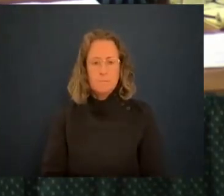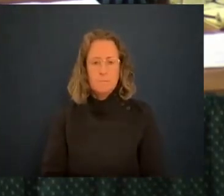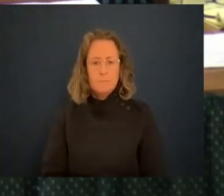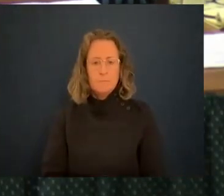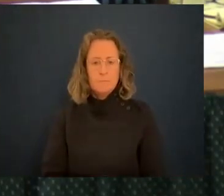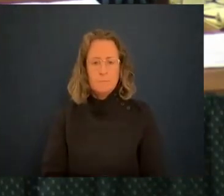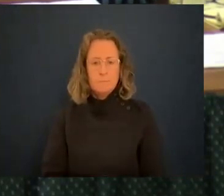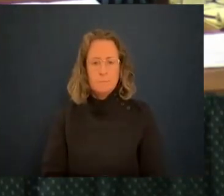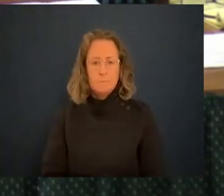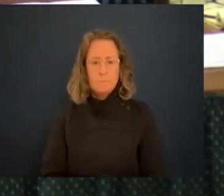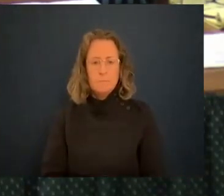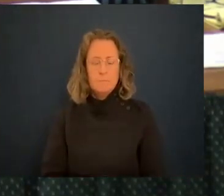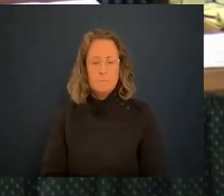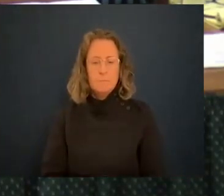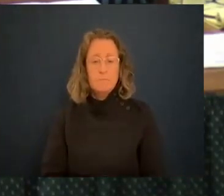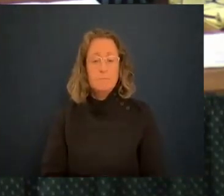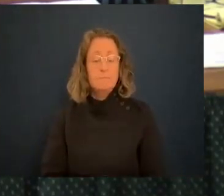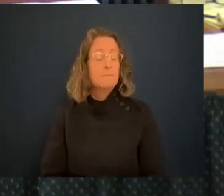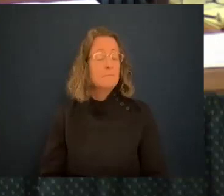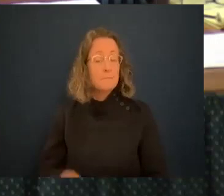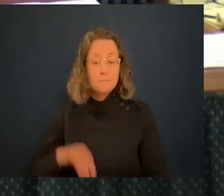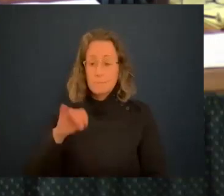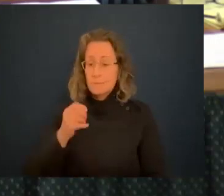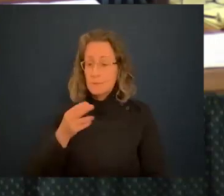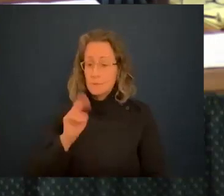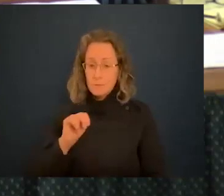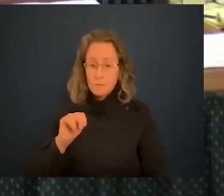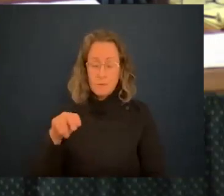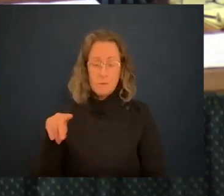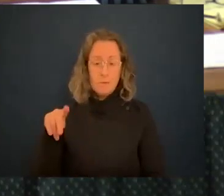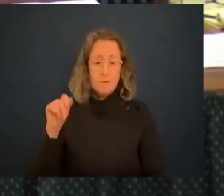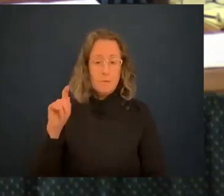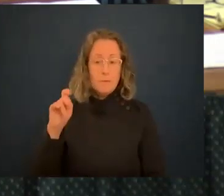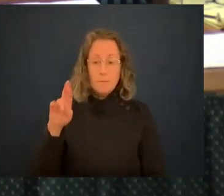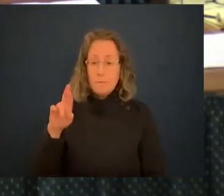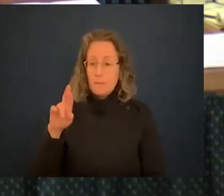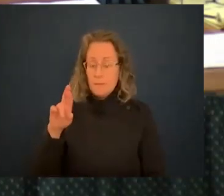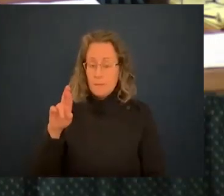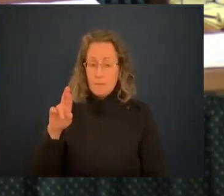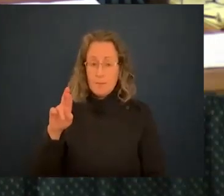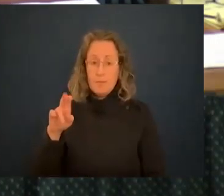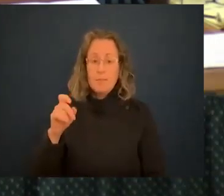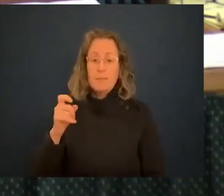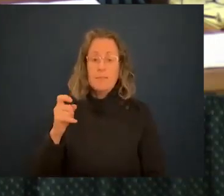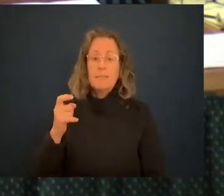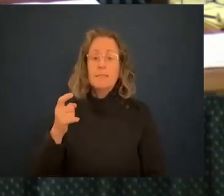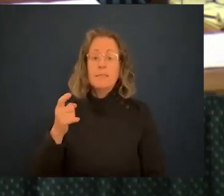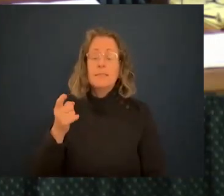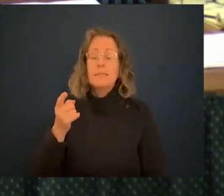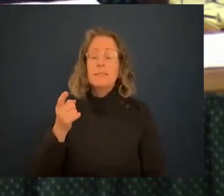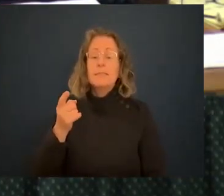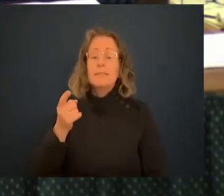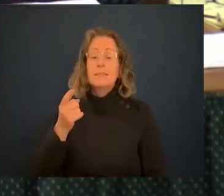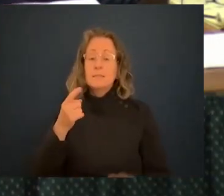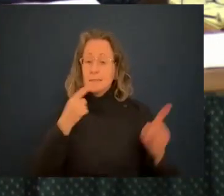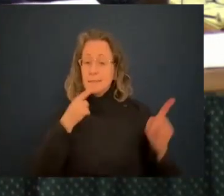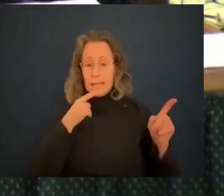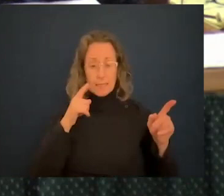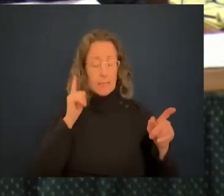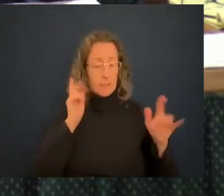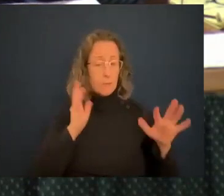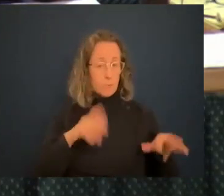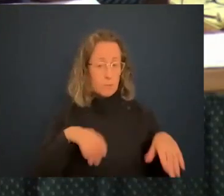John Potter at his word and I suggest that we have two tests before us one is